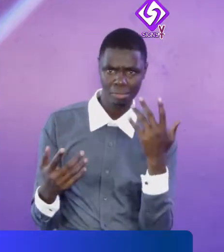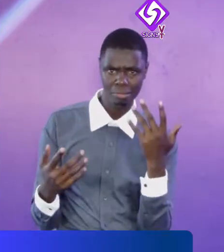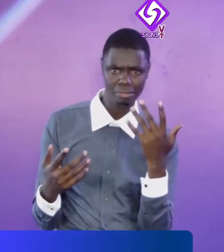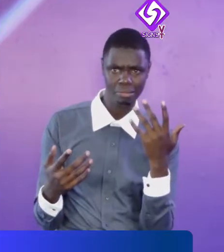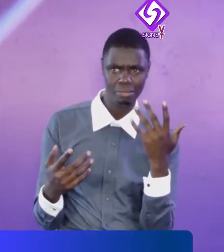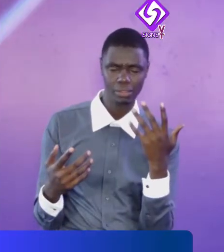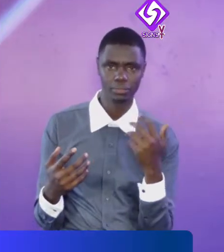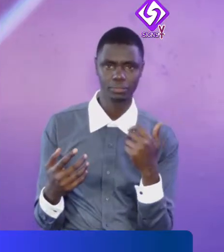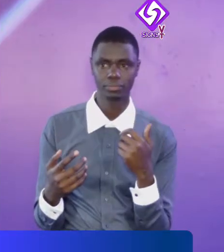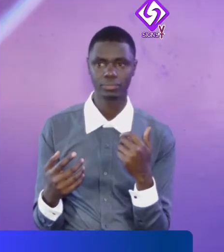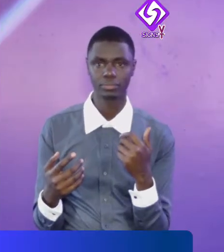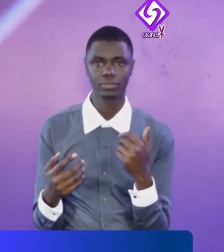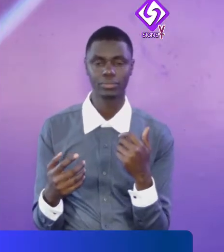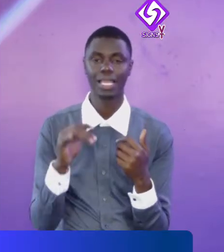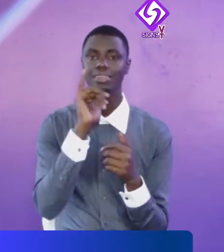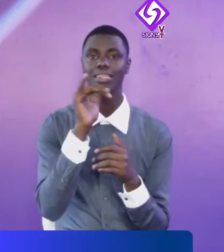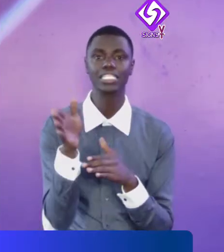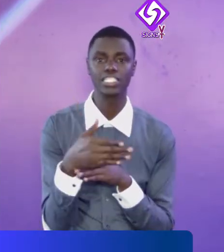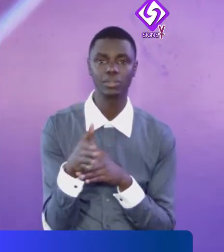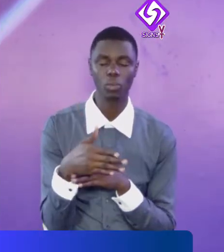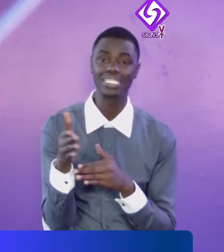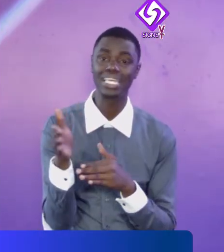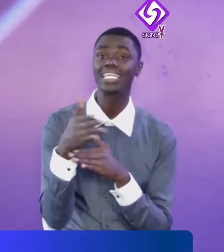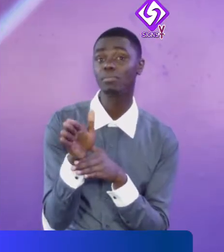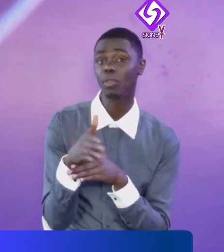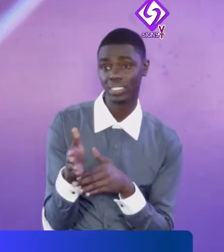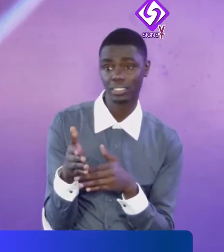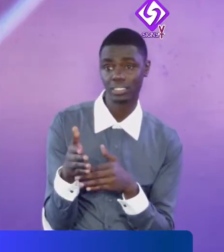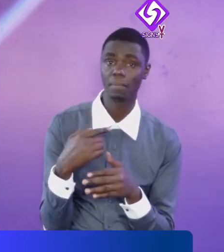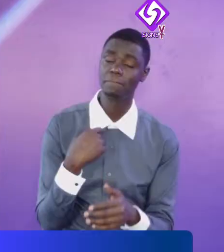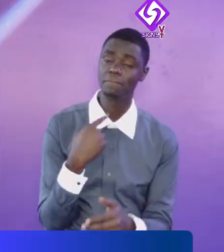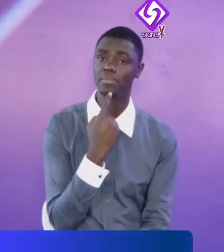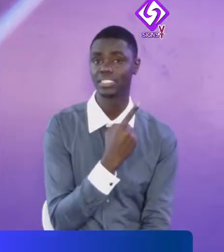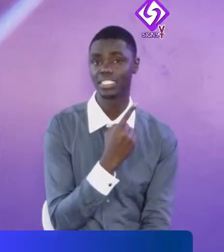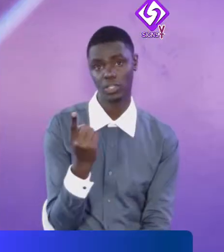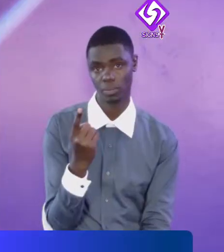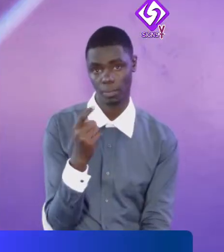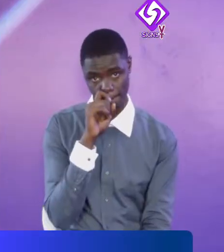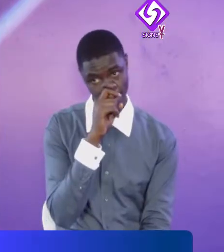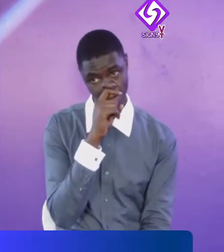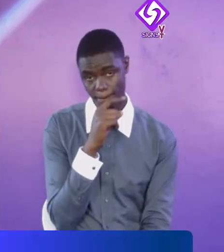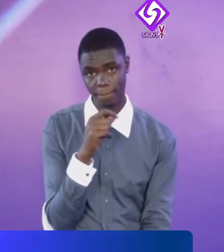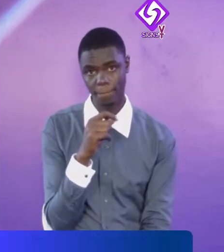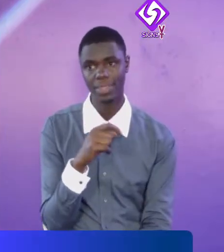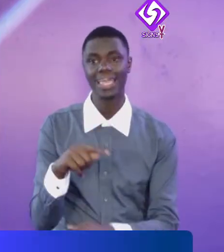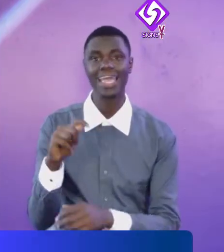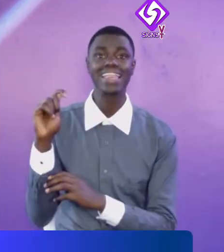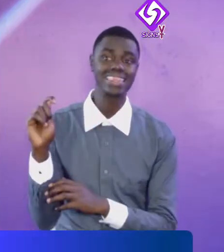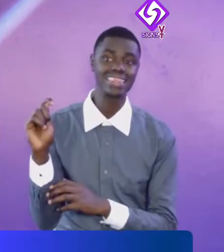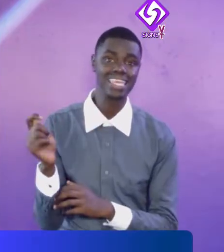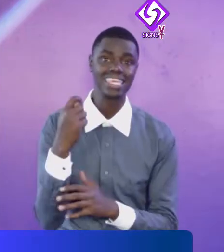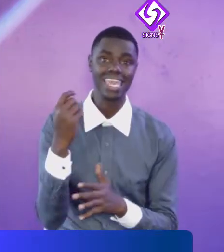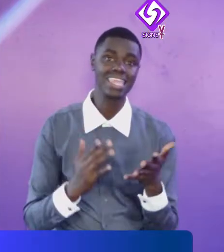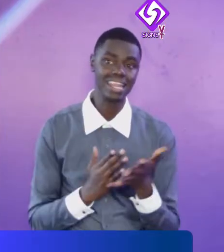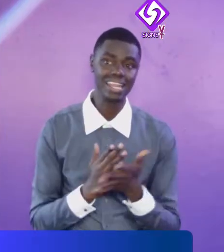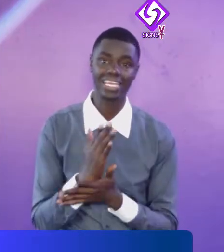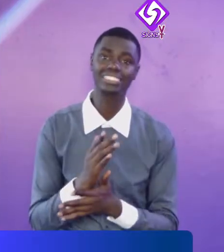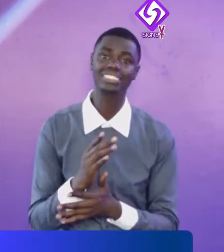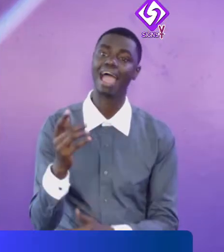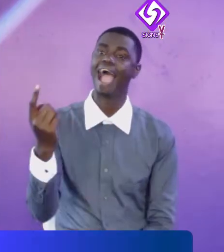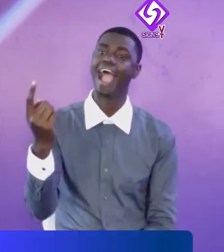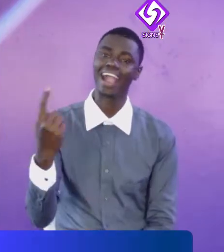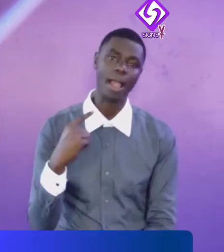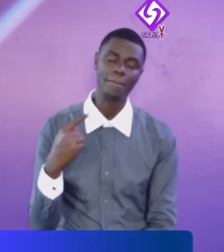eyes. That's diplomacy. You know diplomacy, let me tell you what, my brother. The Kenyan rights come